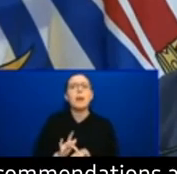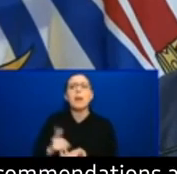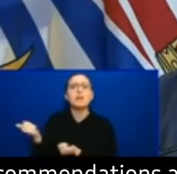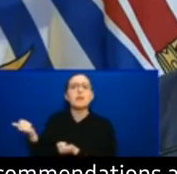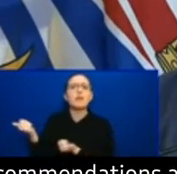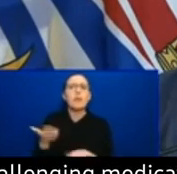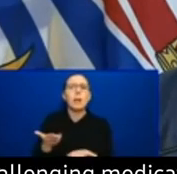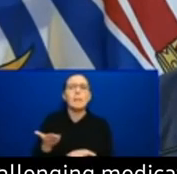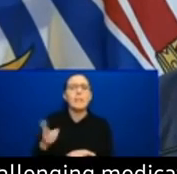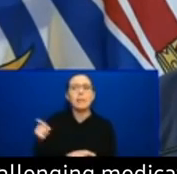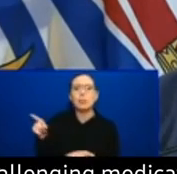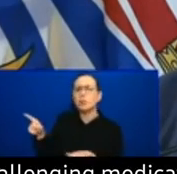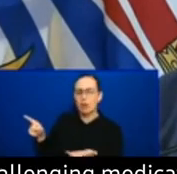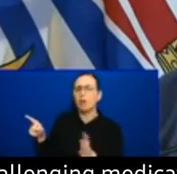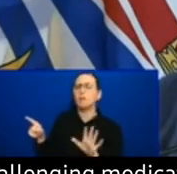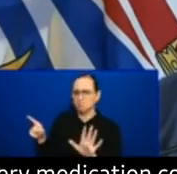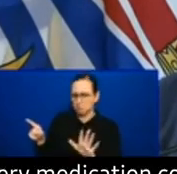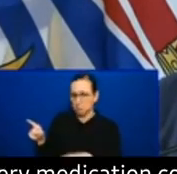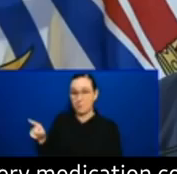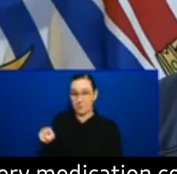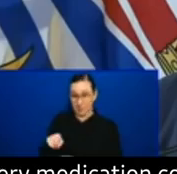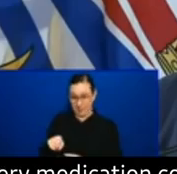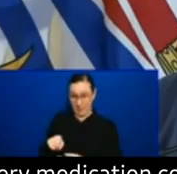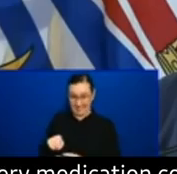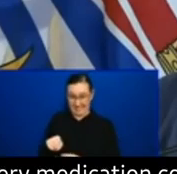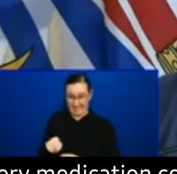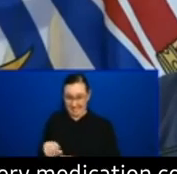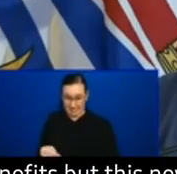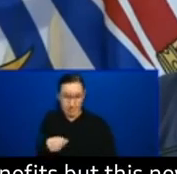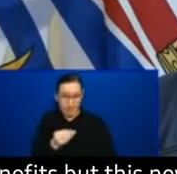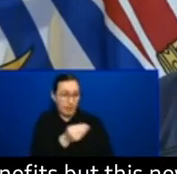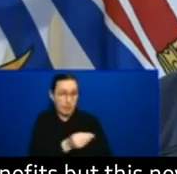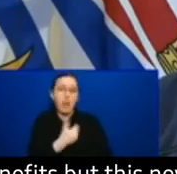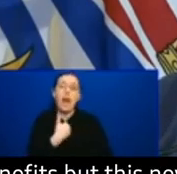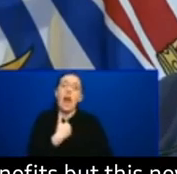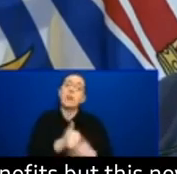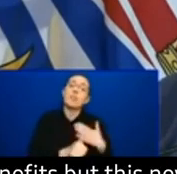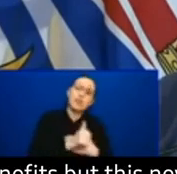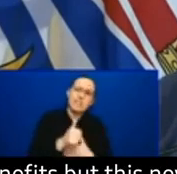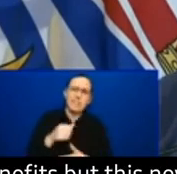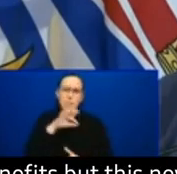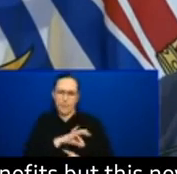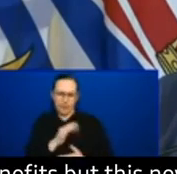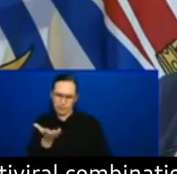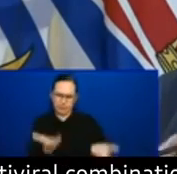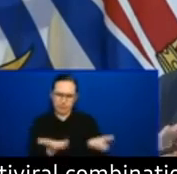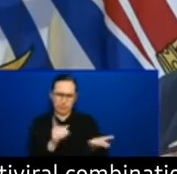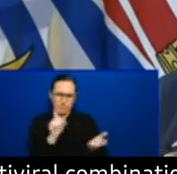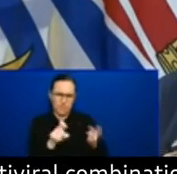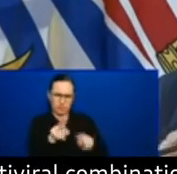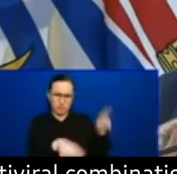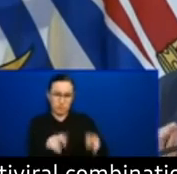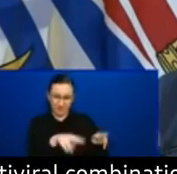combination. Every medication comes with risks and benefits, but this new antiviral combination has some very important